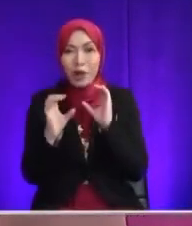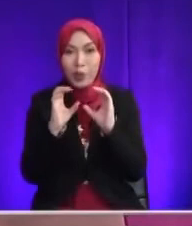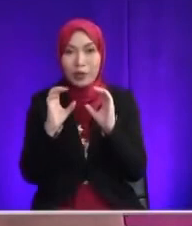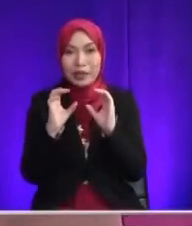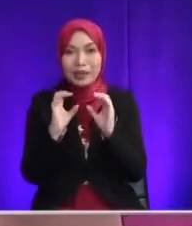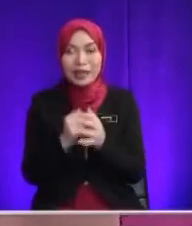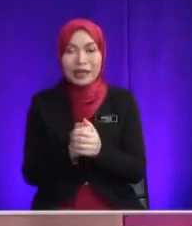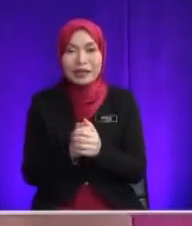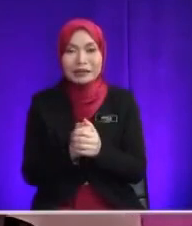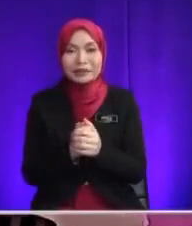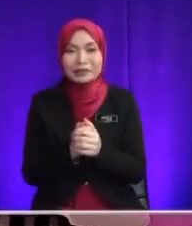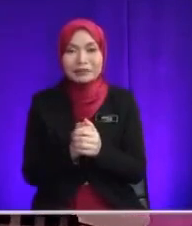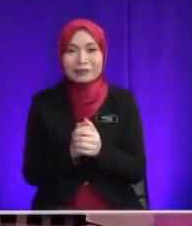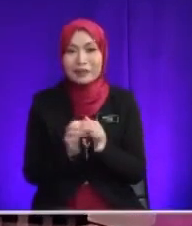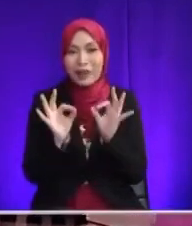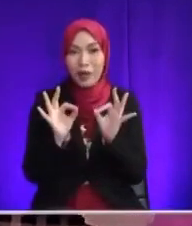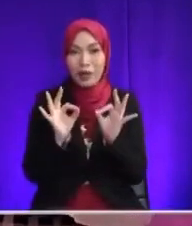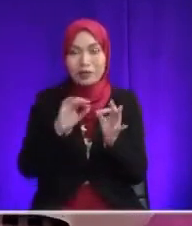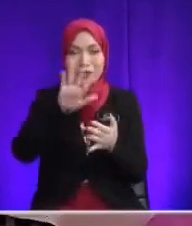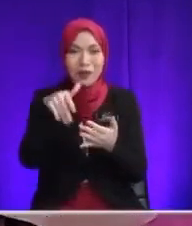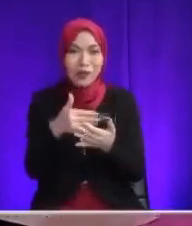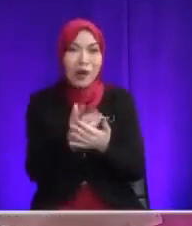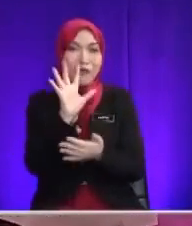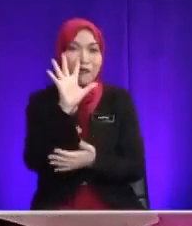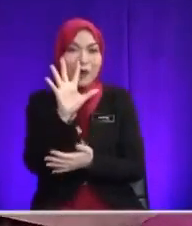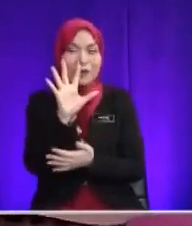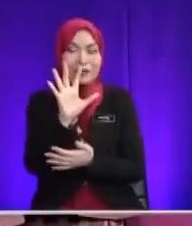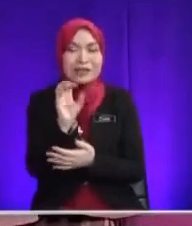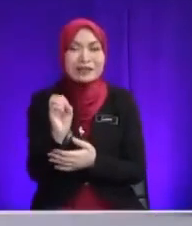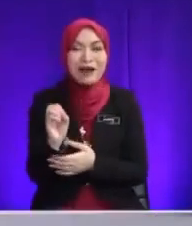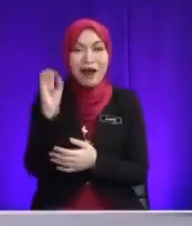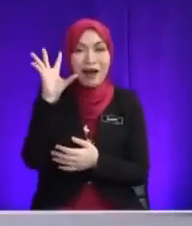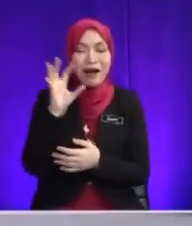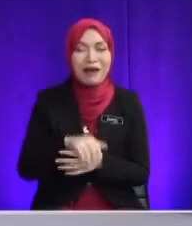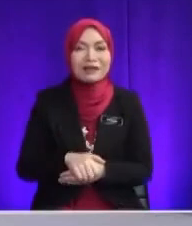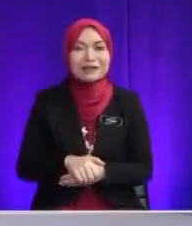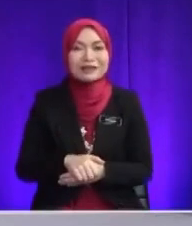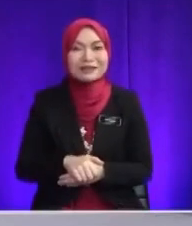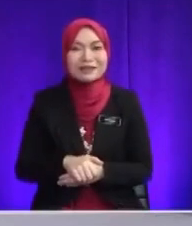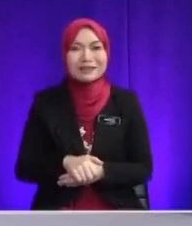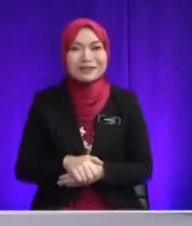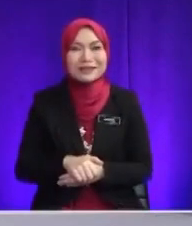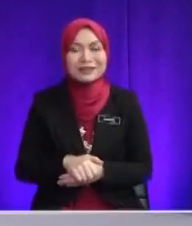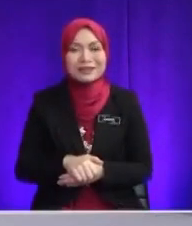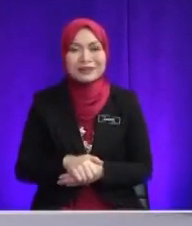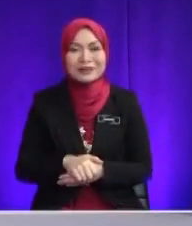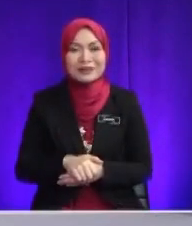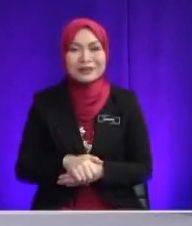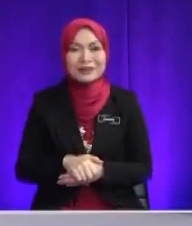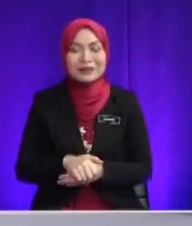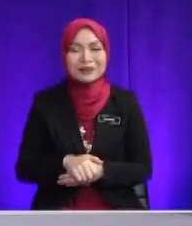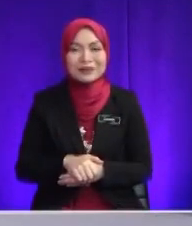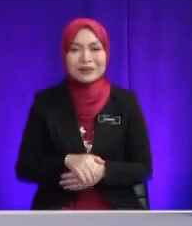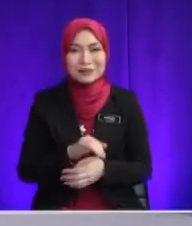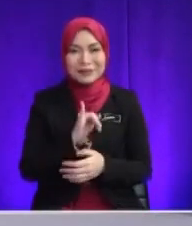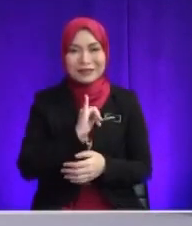answer correctly. So overall, 5 stars for five our students stars. And you. Well done. I also get 5 stars. Yes. Thank you so much, teacher, for the stars.